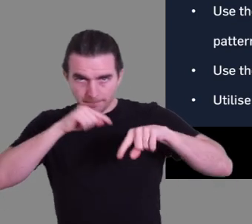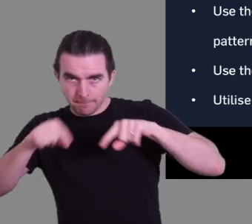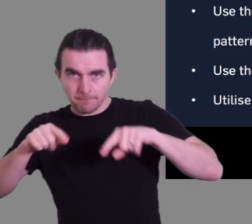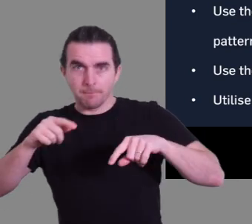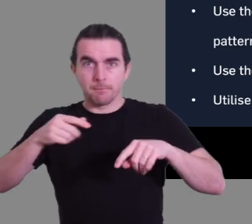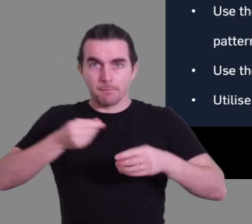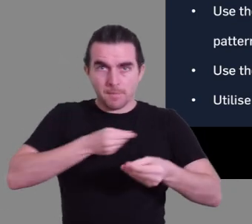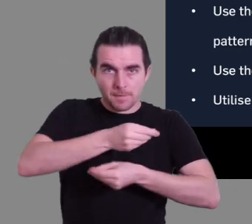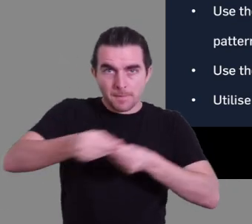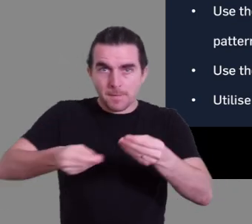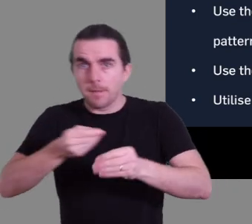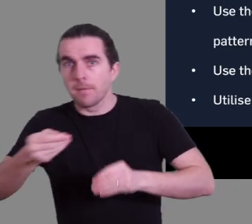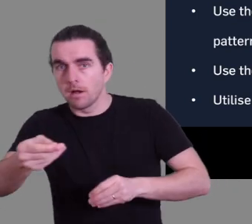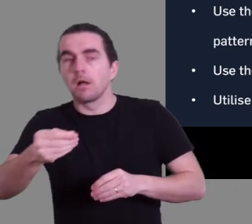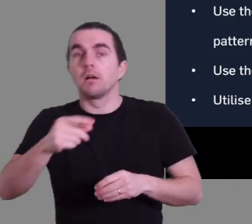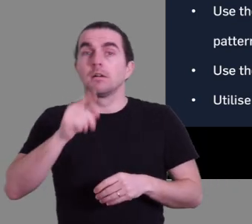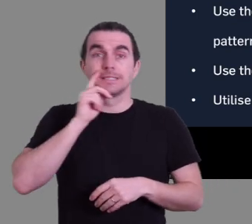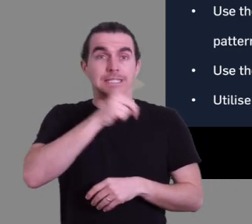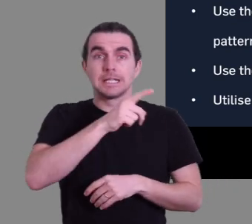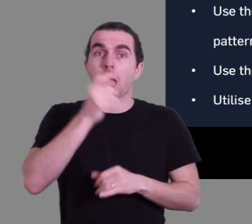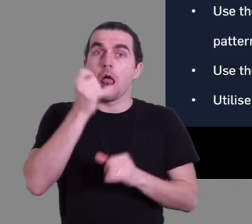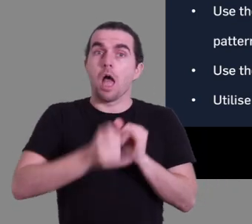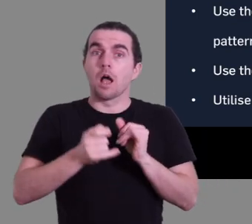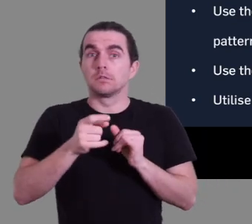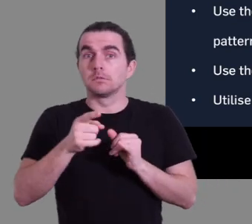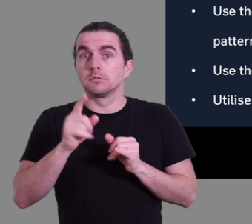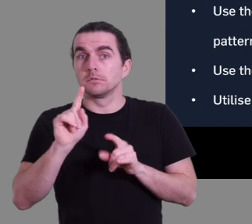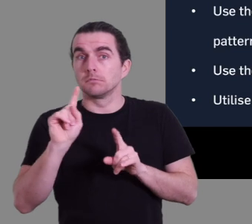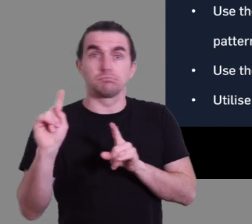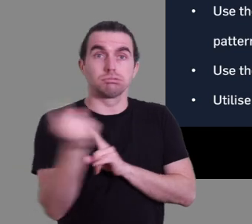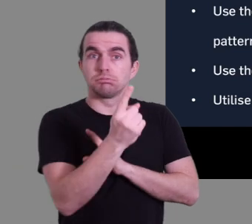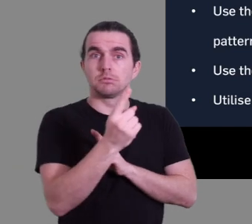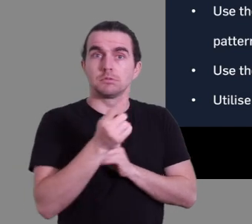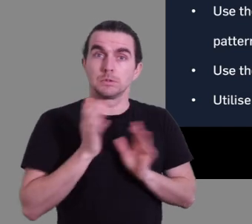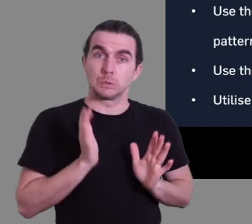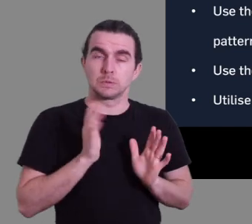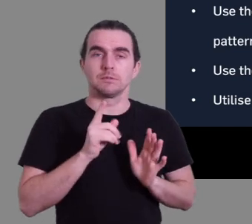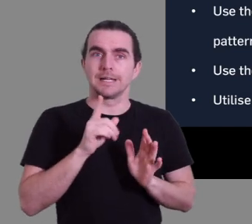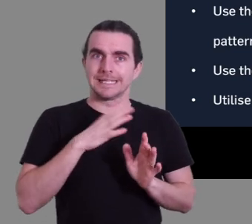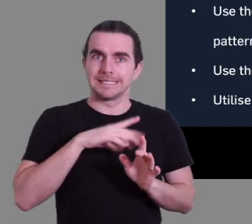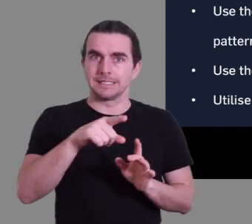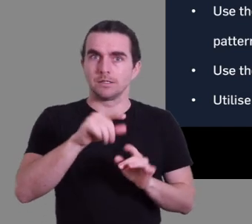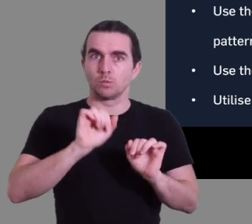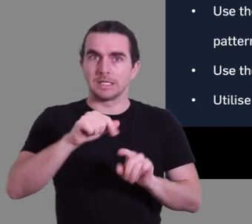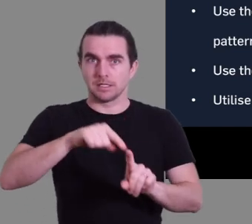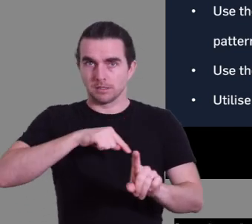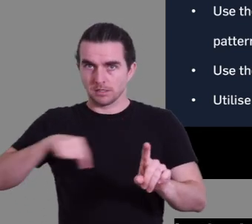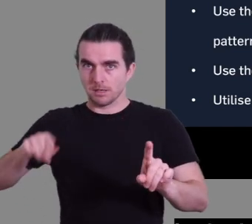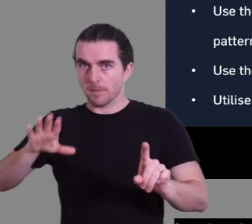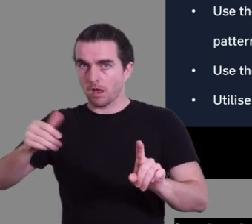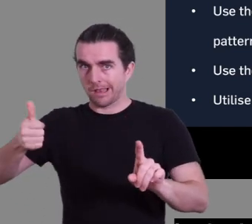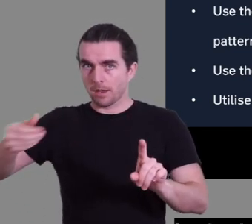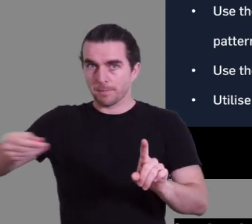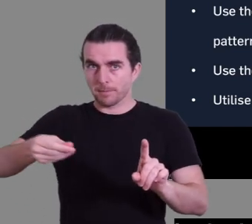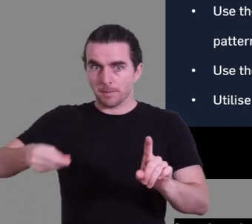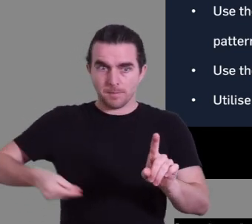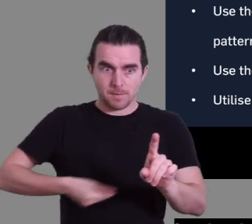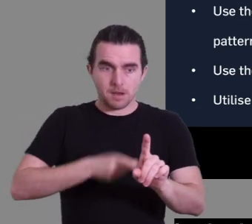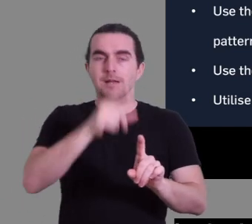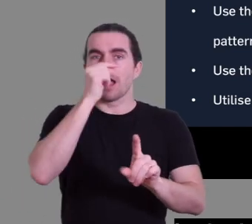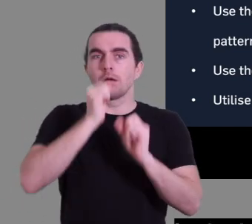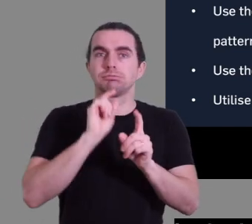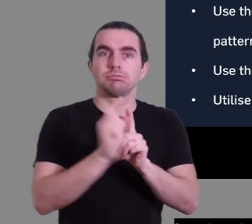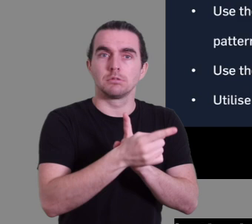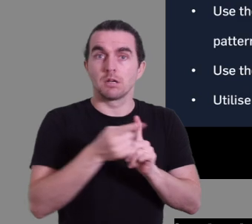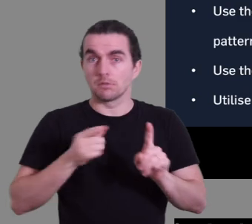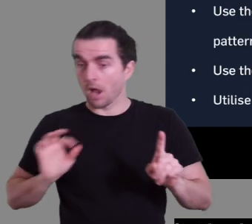because the last run of the striker there for Spain is interdependent on all the other pieces in the key factors working